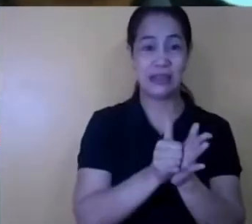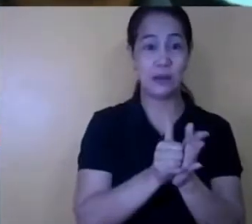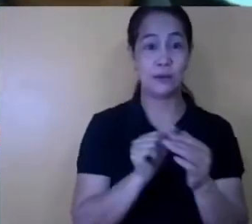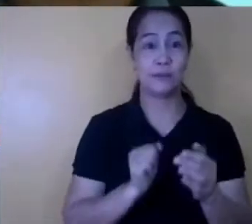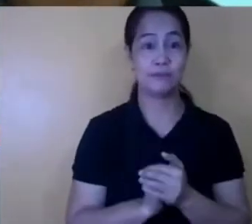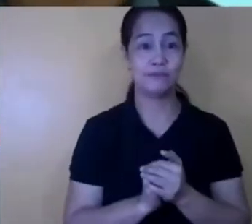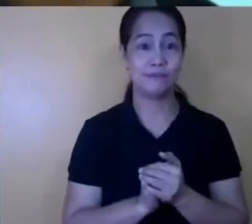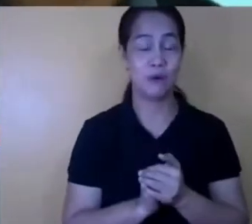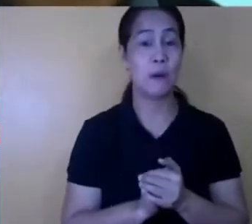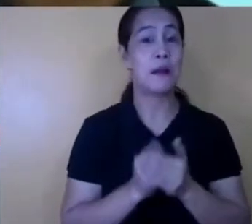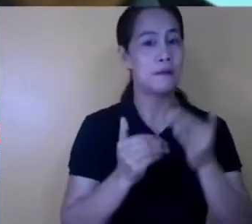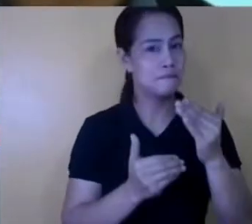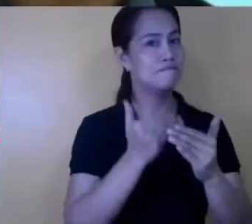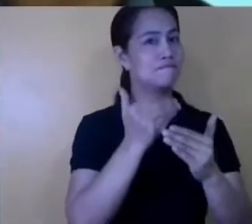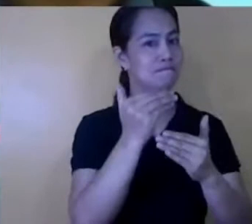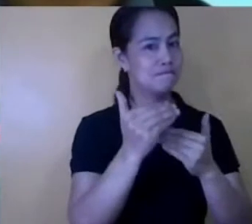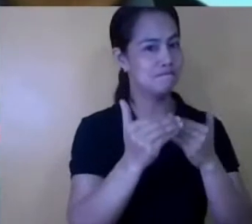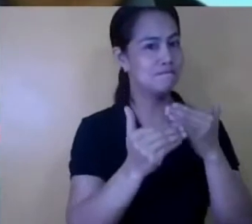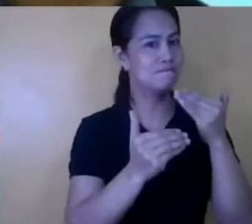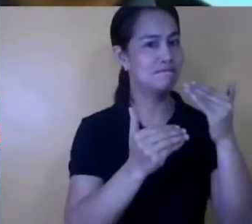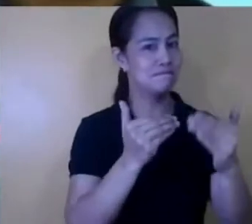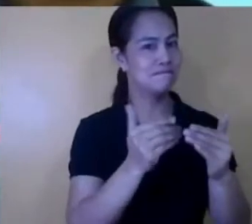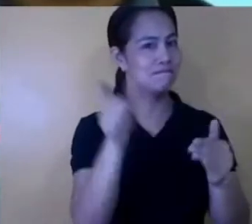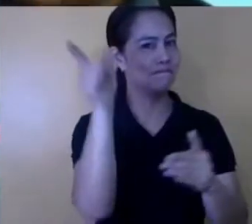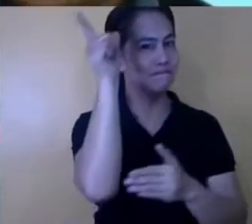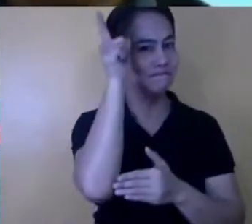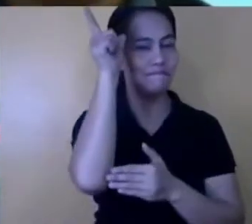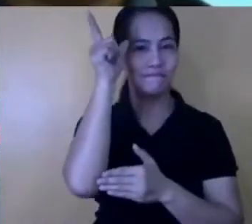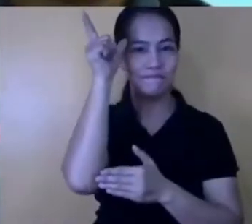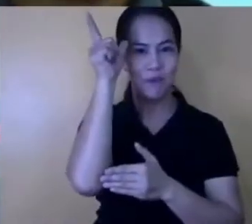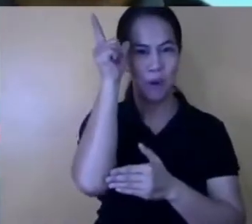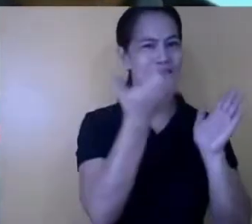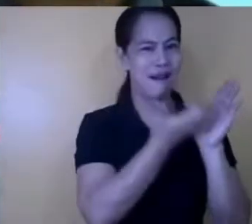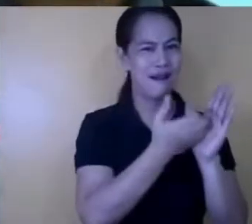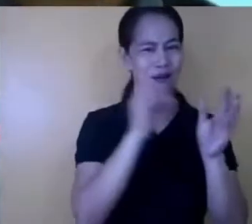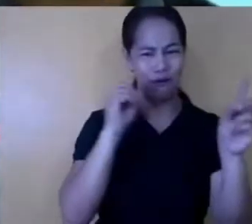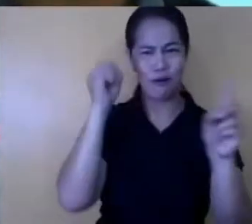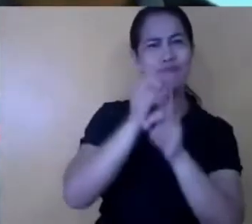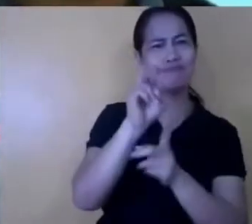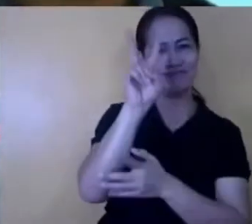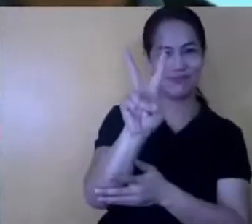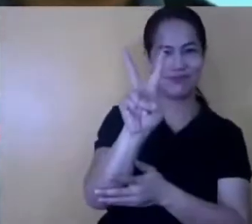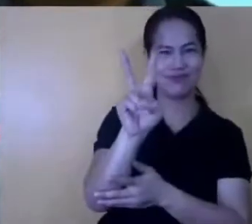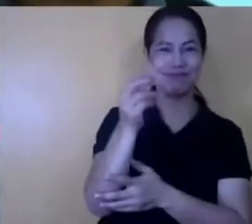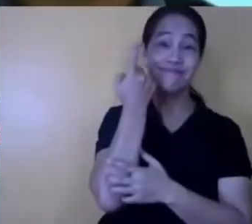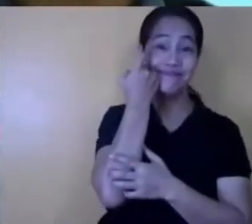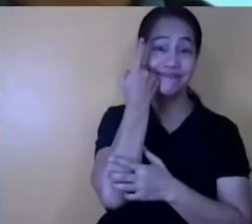follows the logic and the template for objective 2 earlier, where we